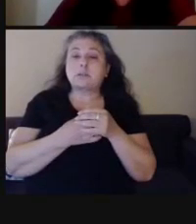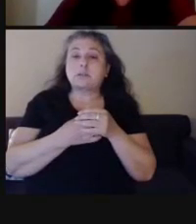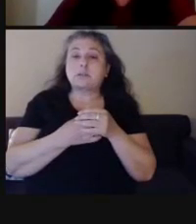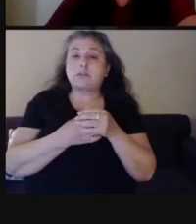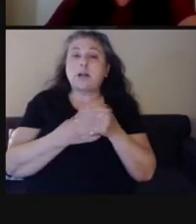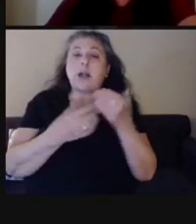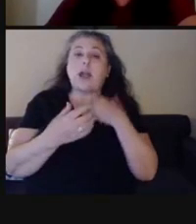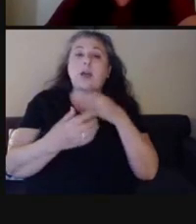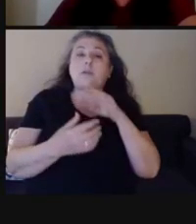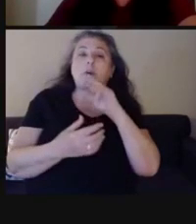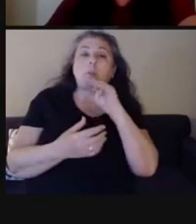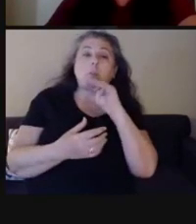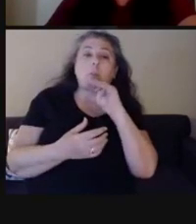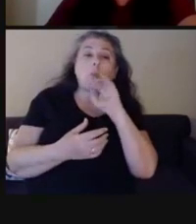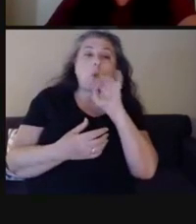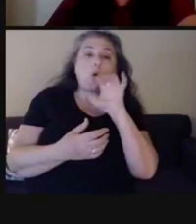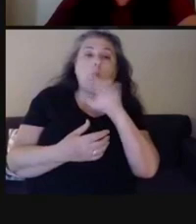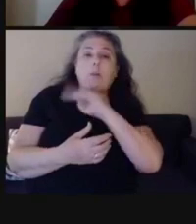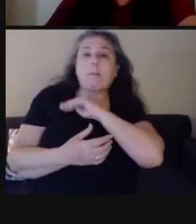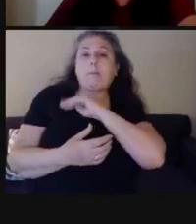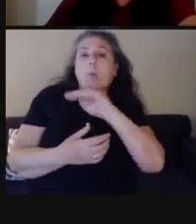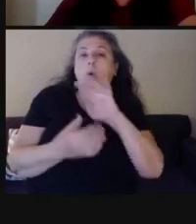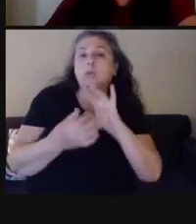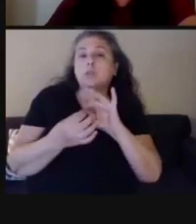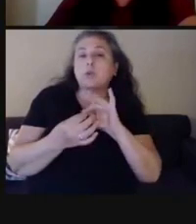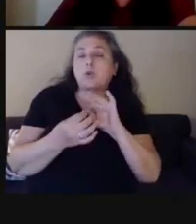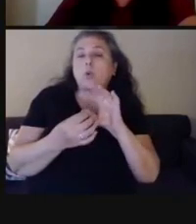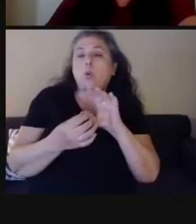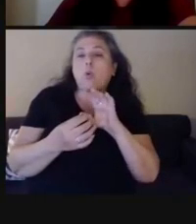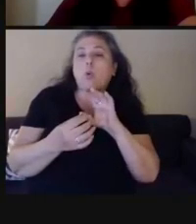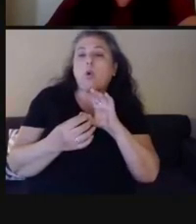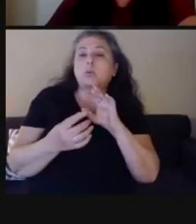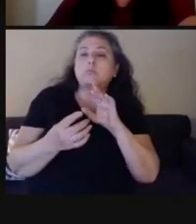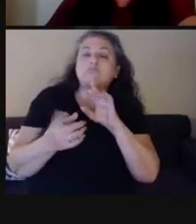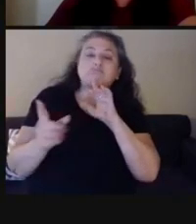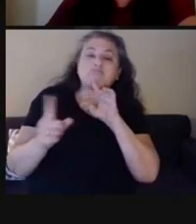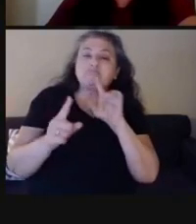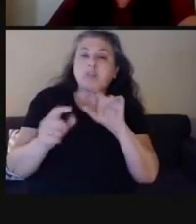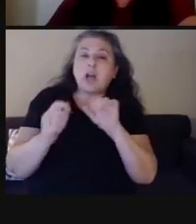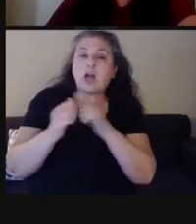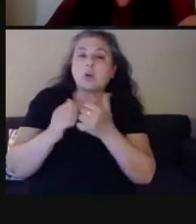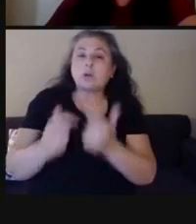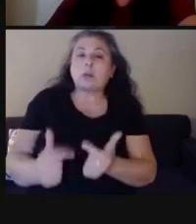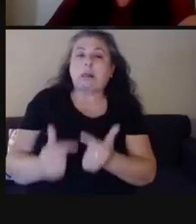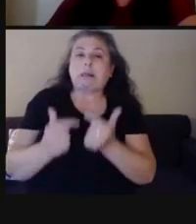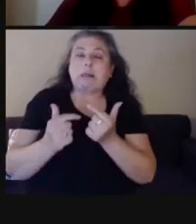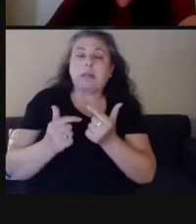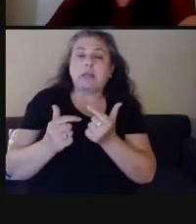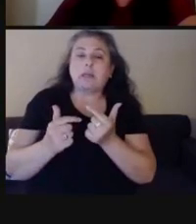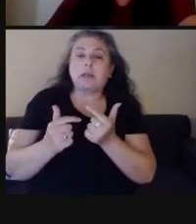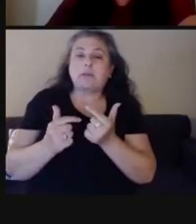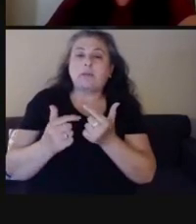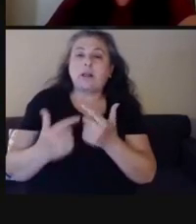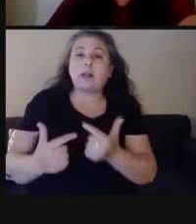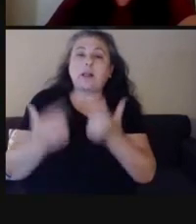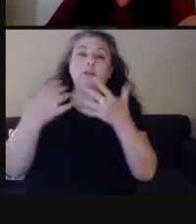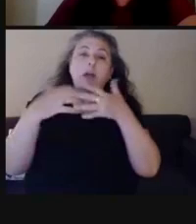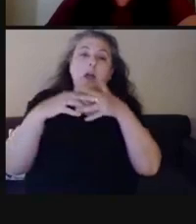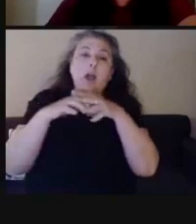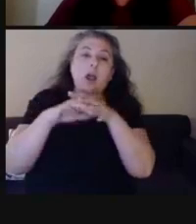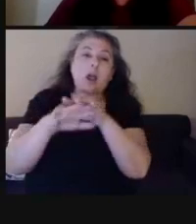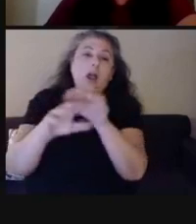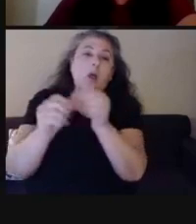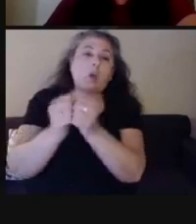morals or directives of how to live and how to live in harmony with